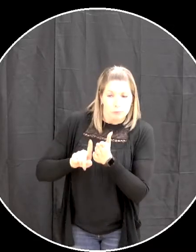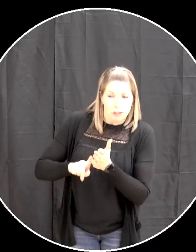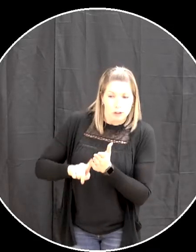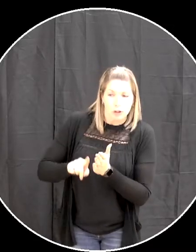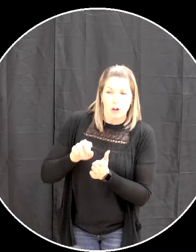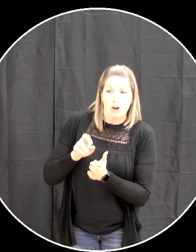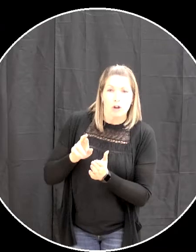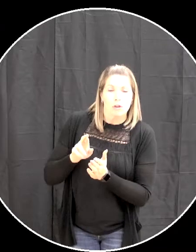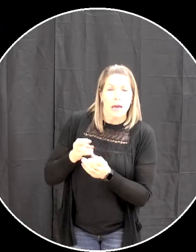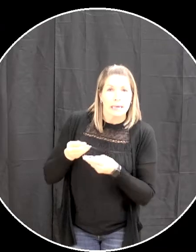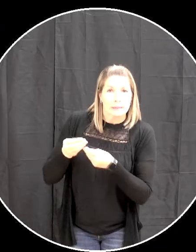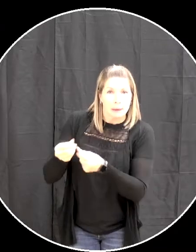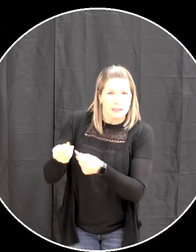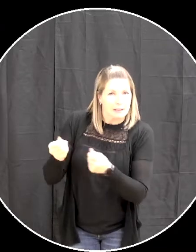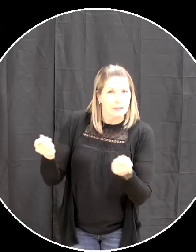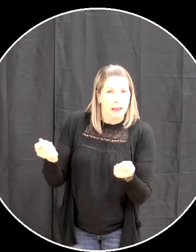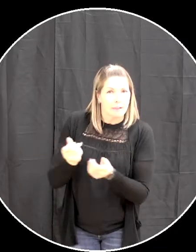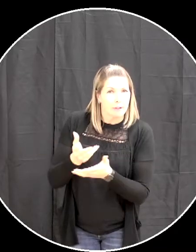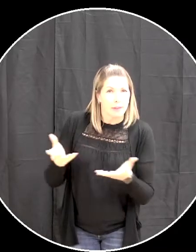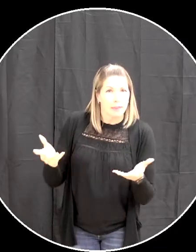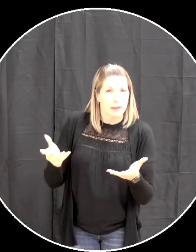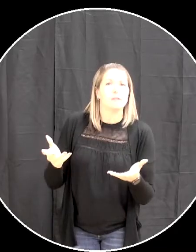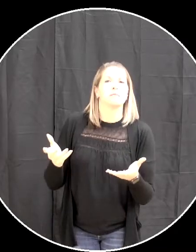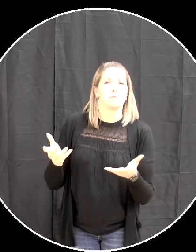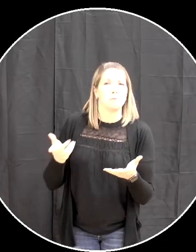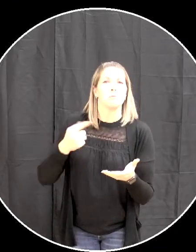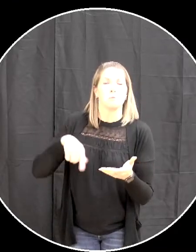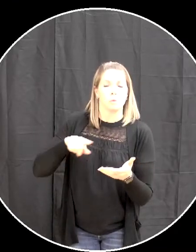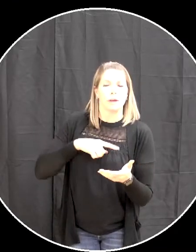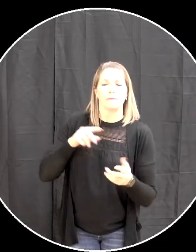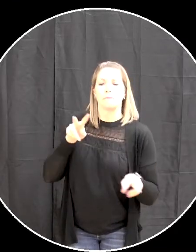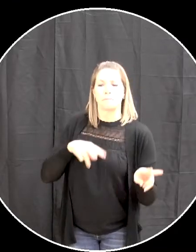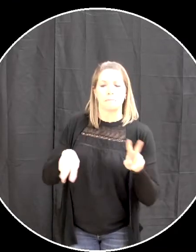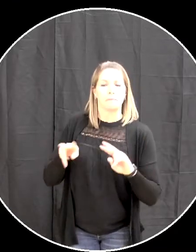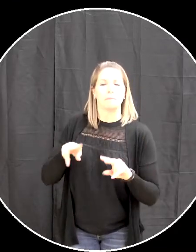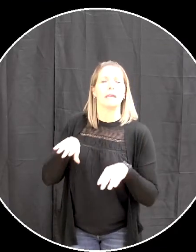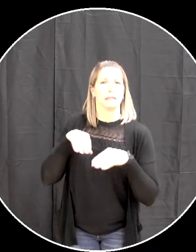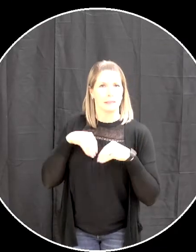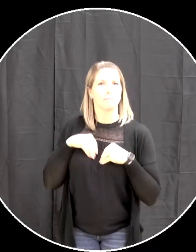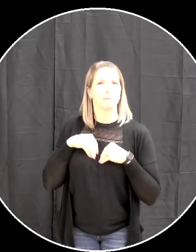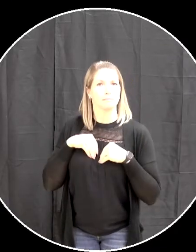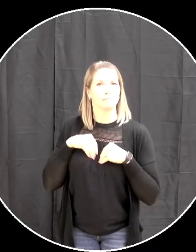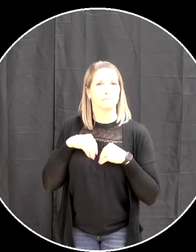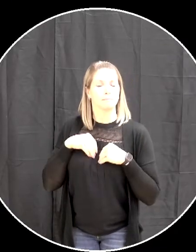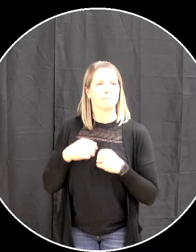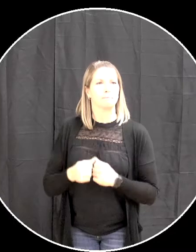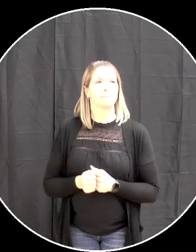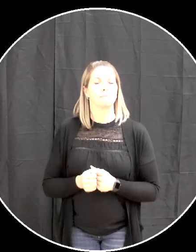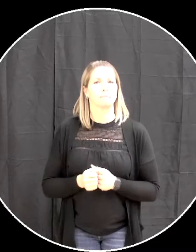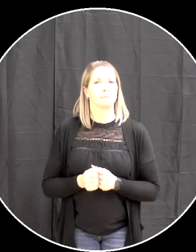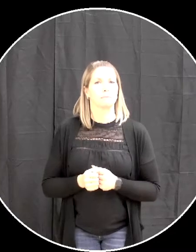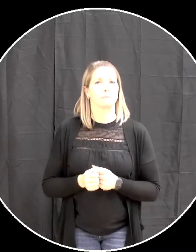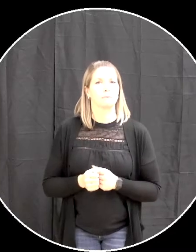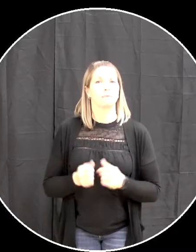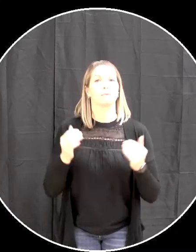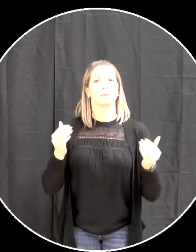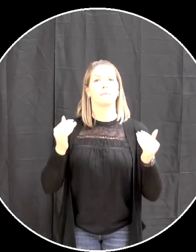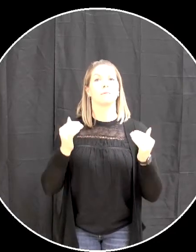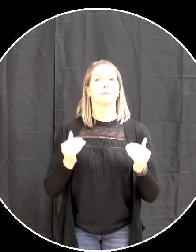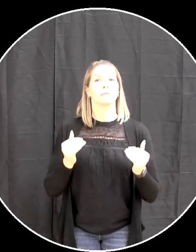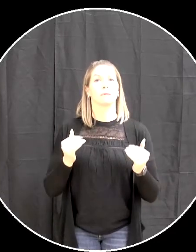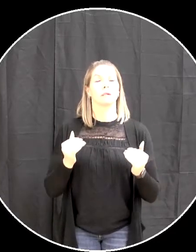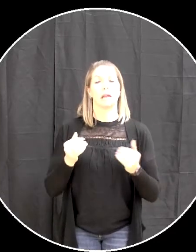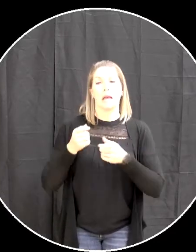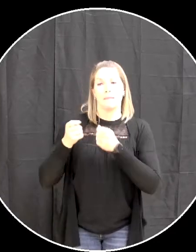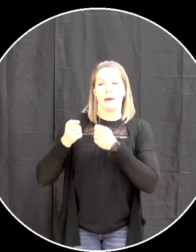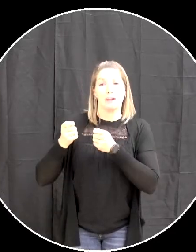And based on this, we concur with management's presentation and disclosure. Finally is the risk of management override as it relates